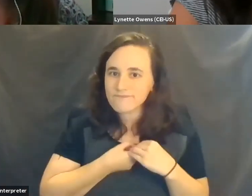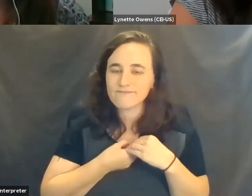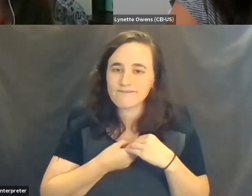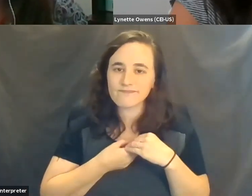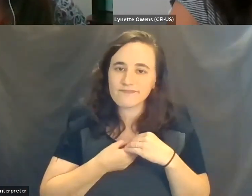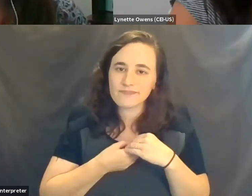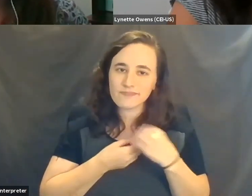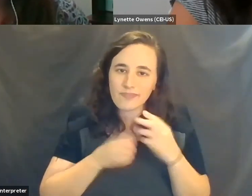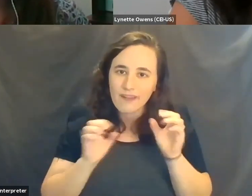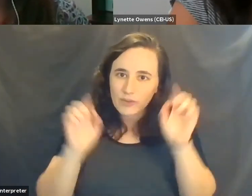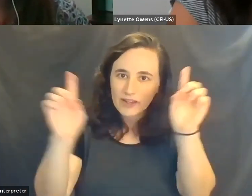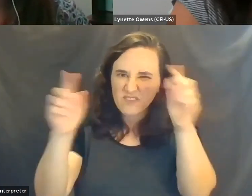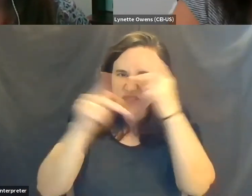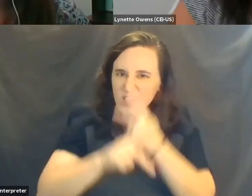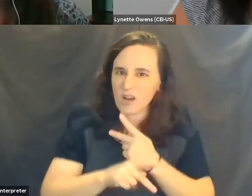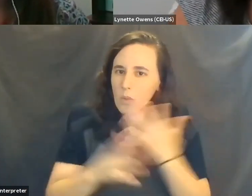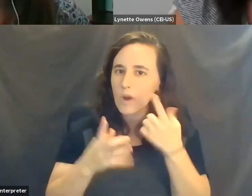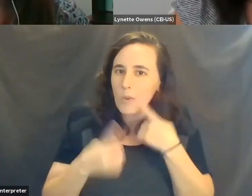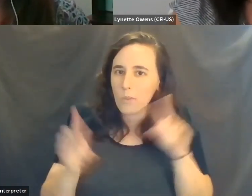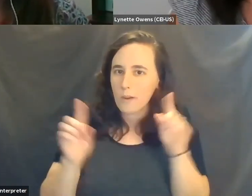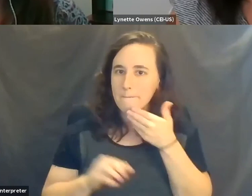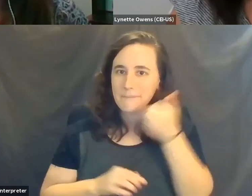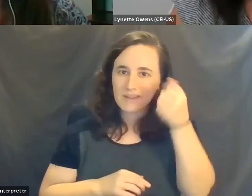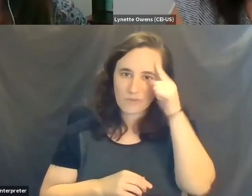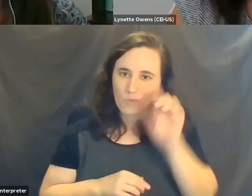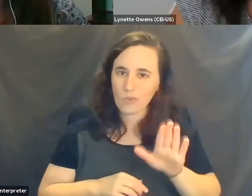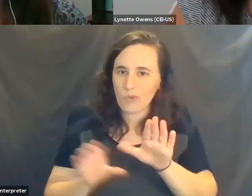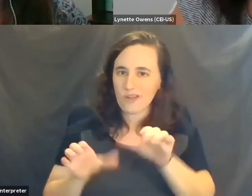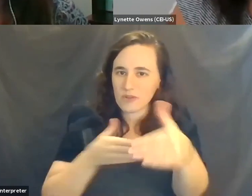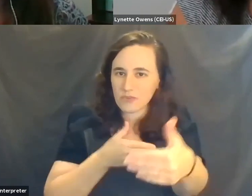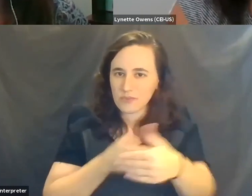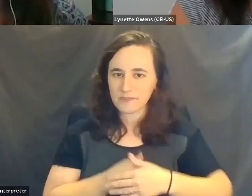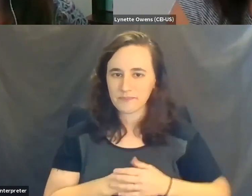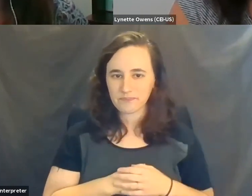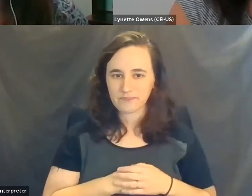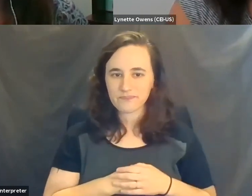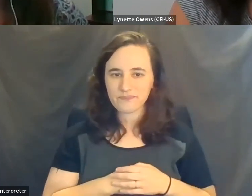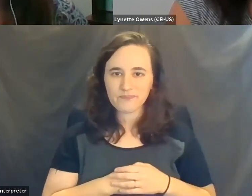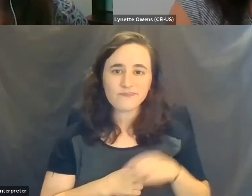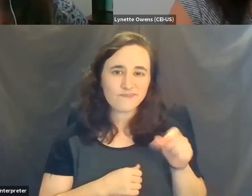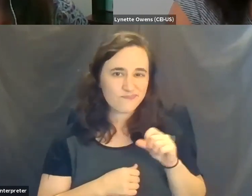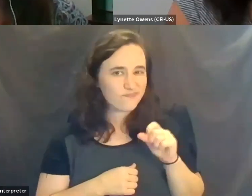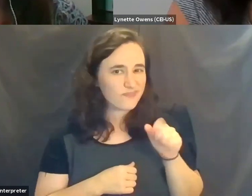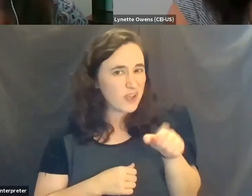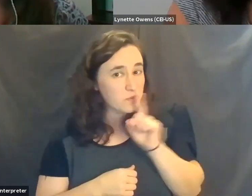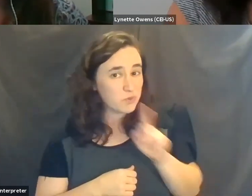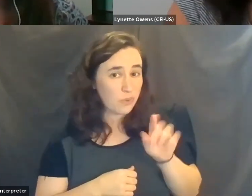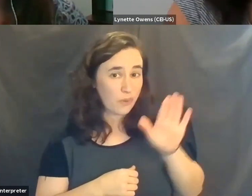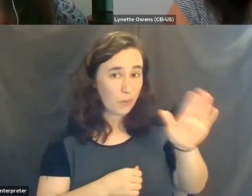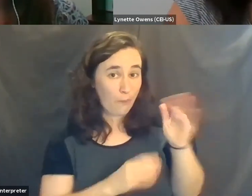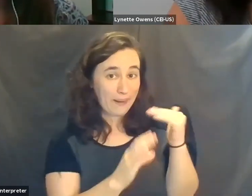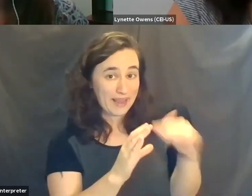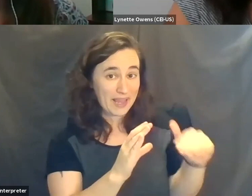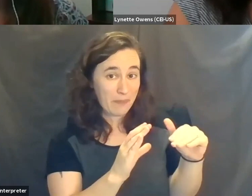how to make tools work for you in the classroom. I could imagine that your email inbox must have been